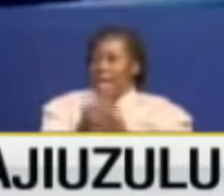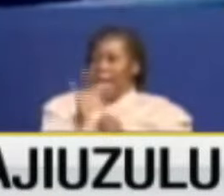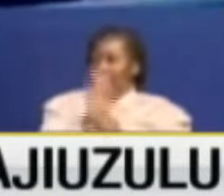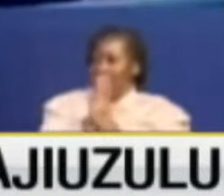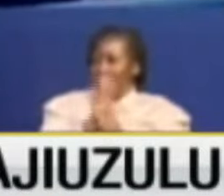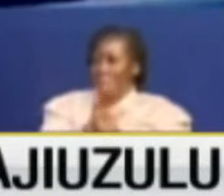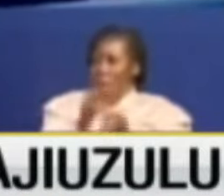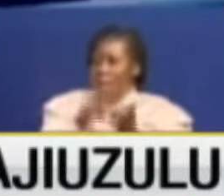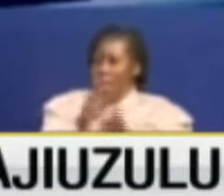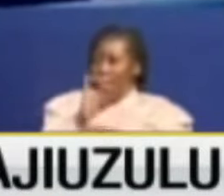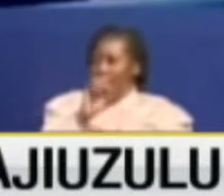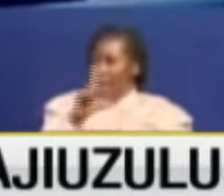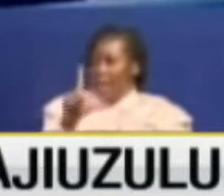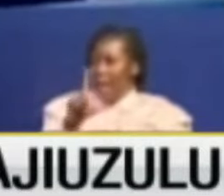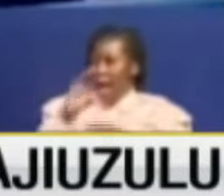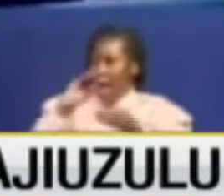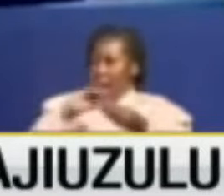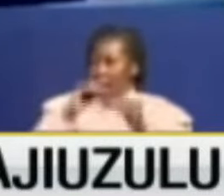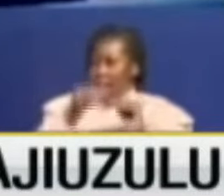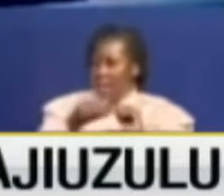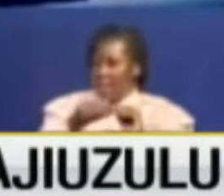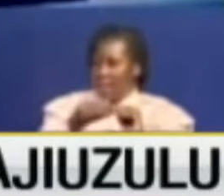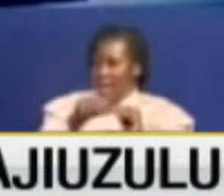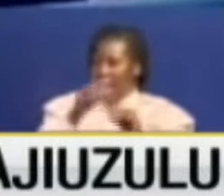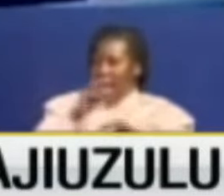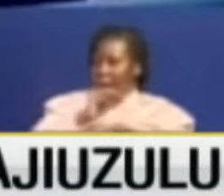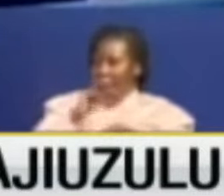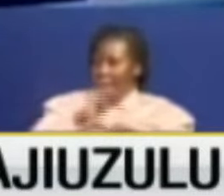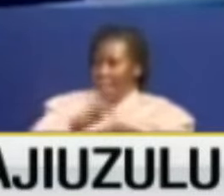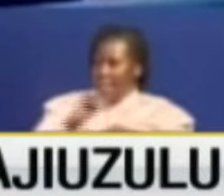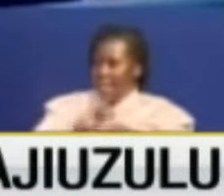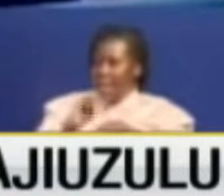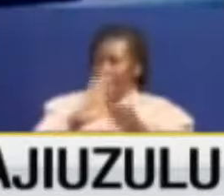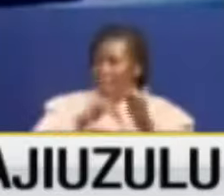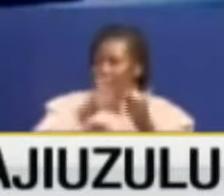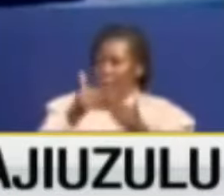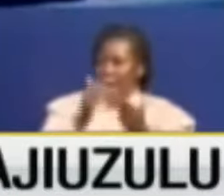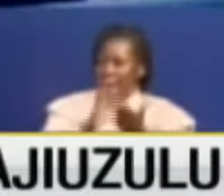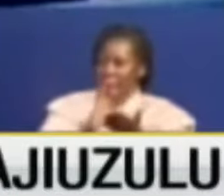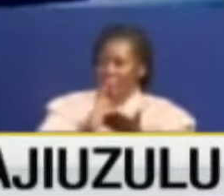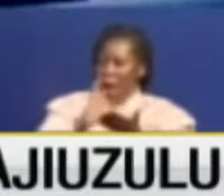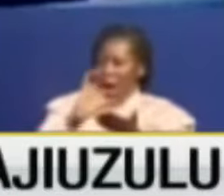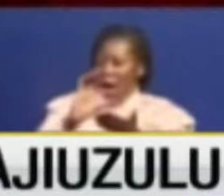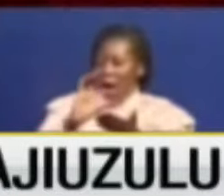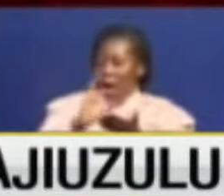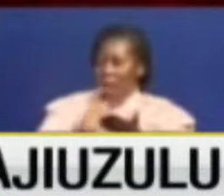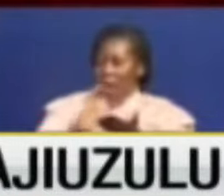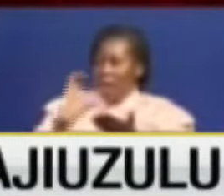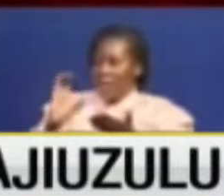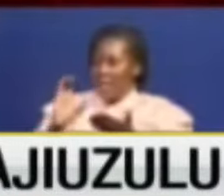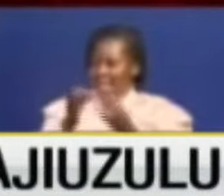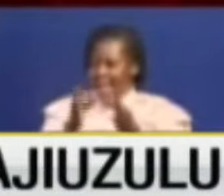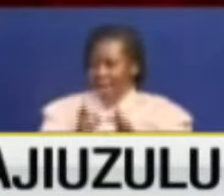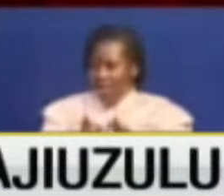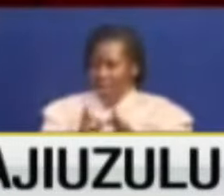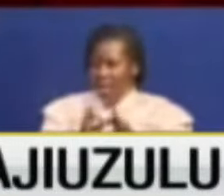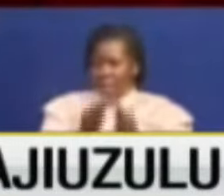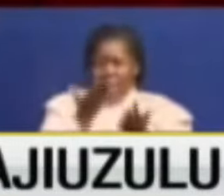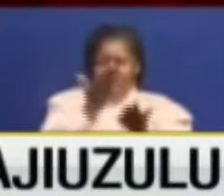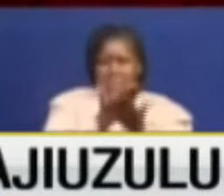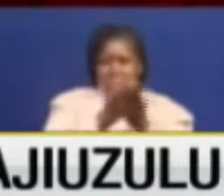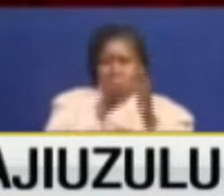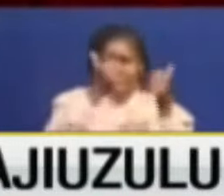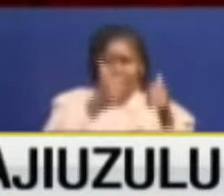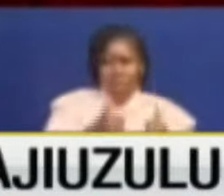multiple paybill numbers, M-Pesa platforms, and cash accounts that have not been presented to